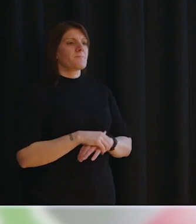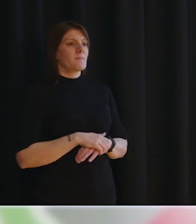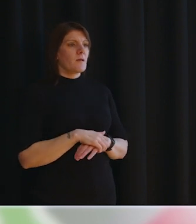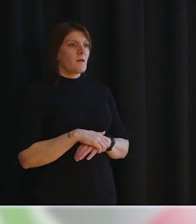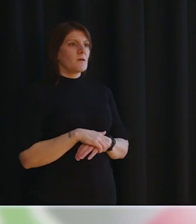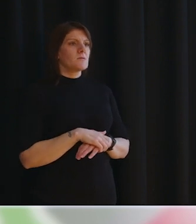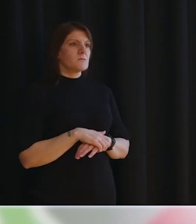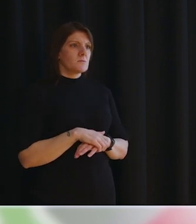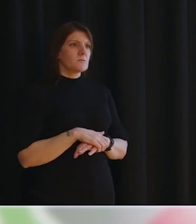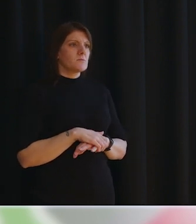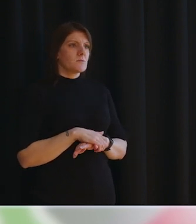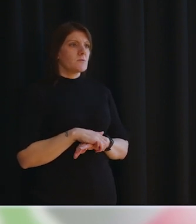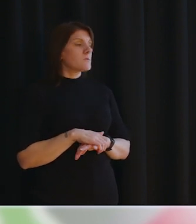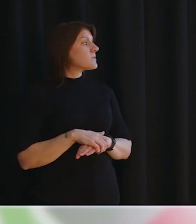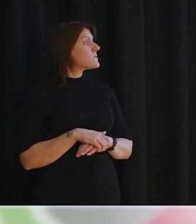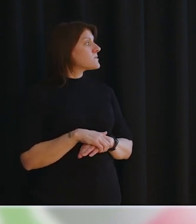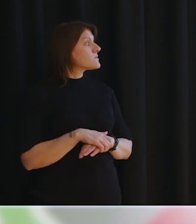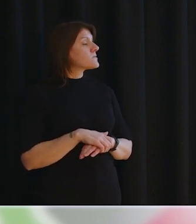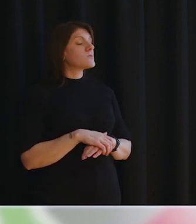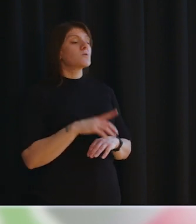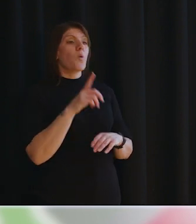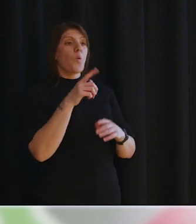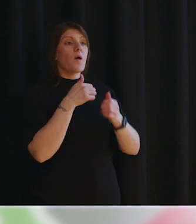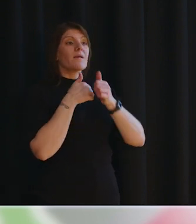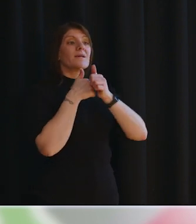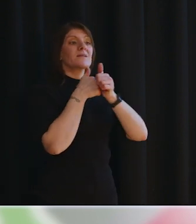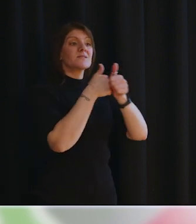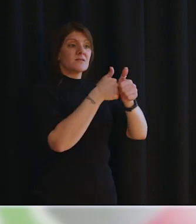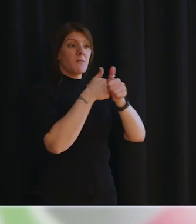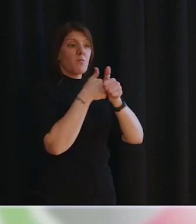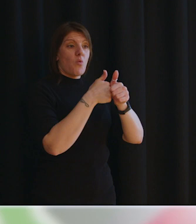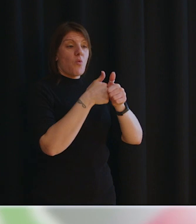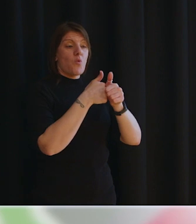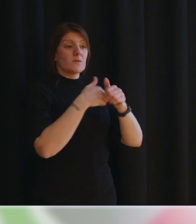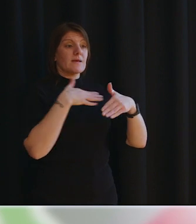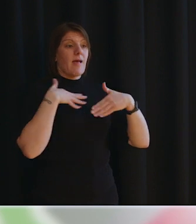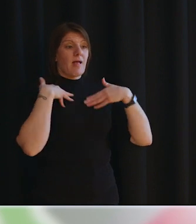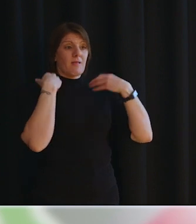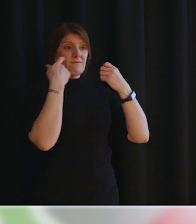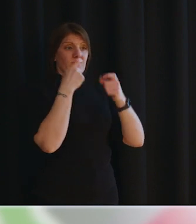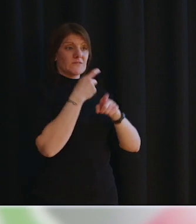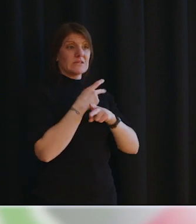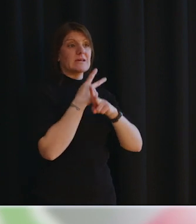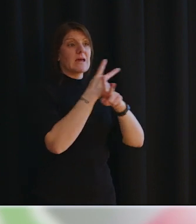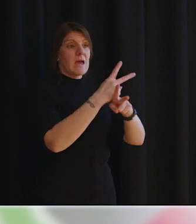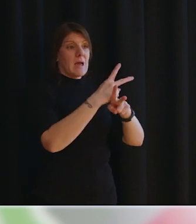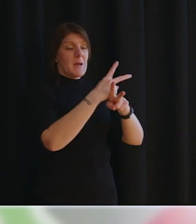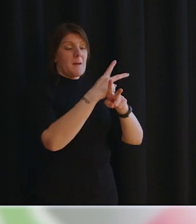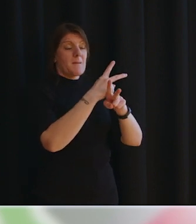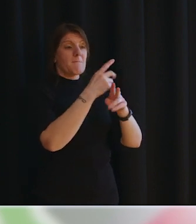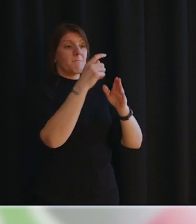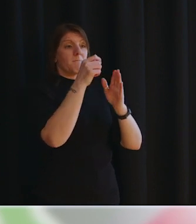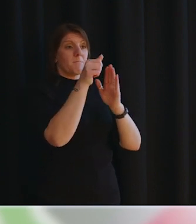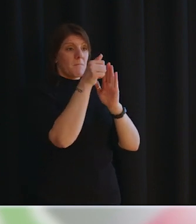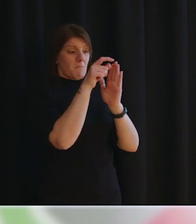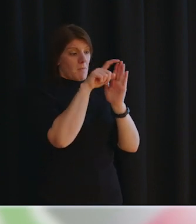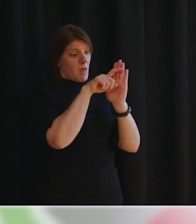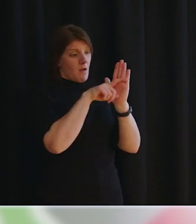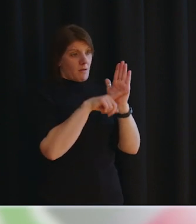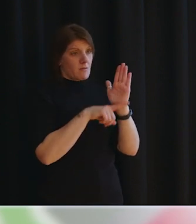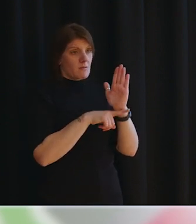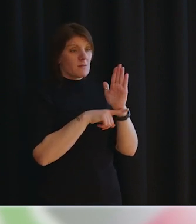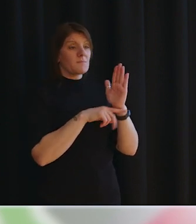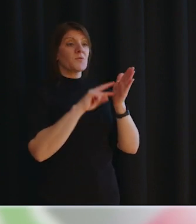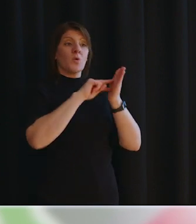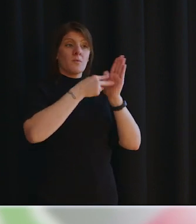can instigate or support an application for education, health and care plans, so an EHCP, so that is additional funding